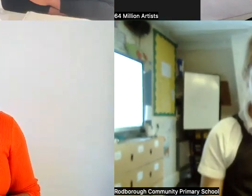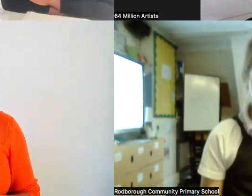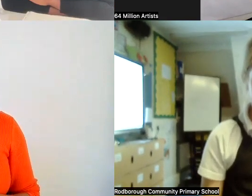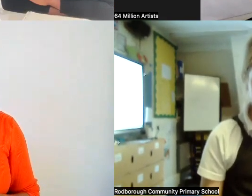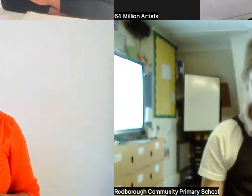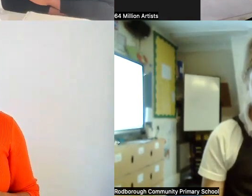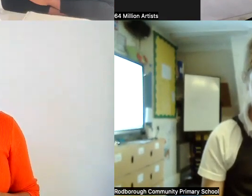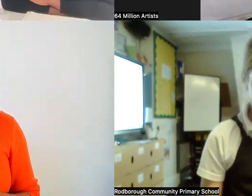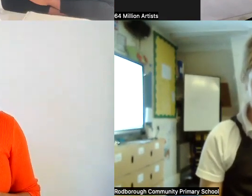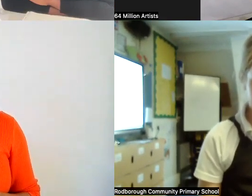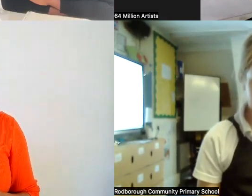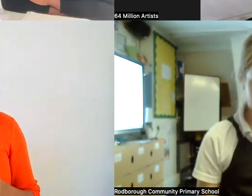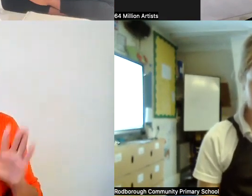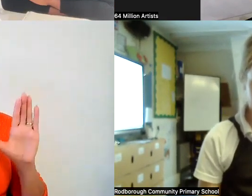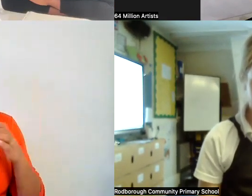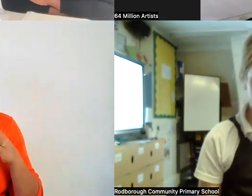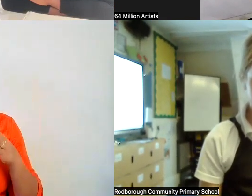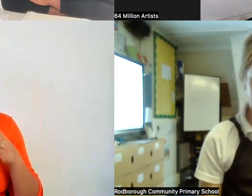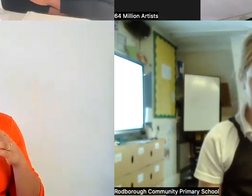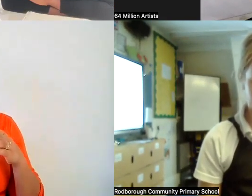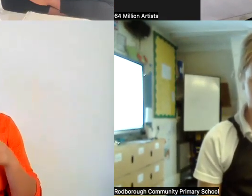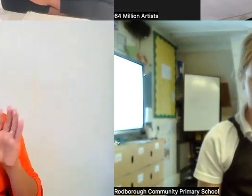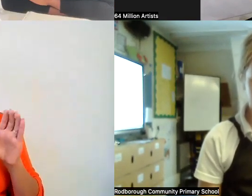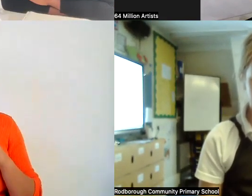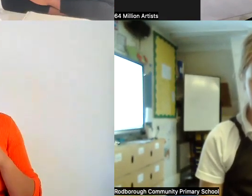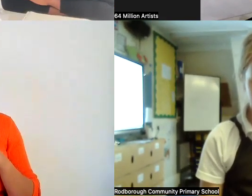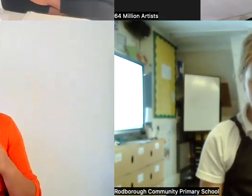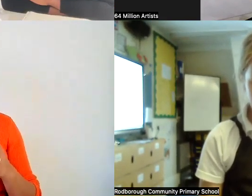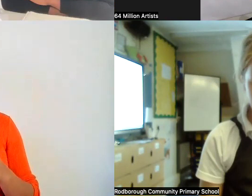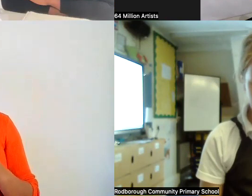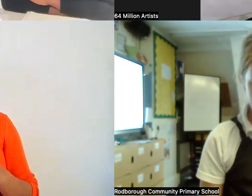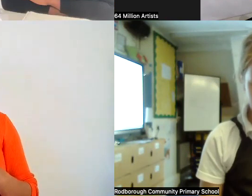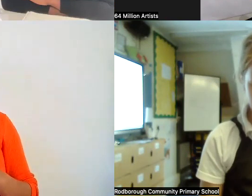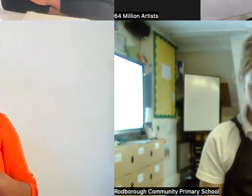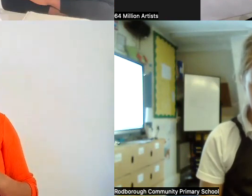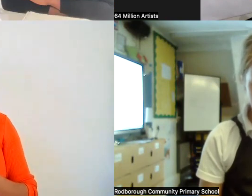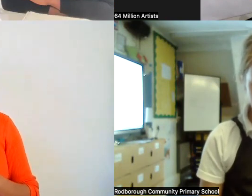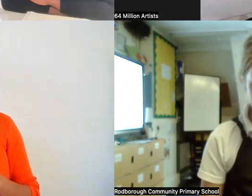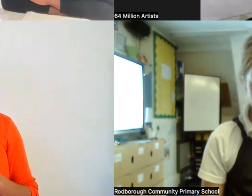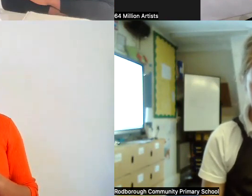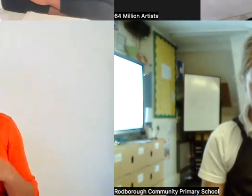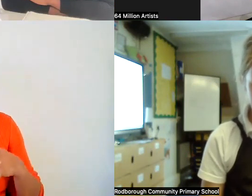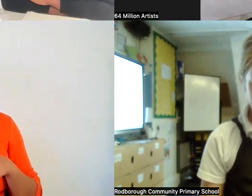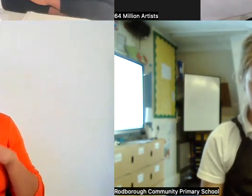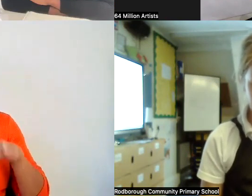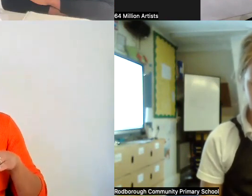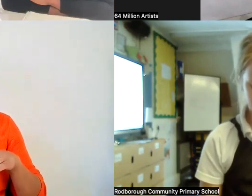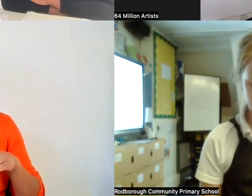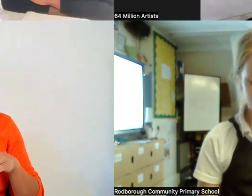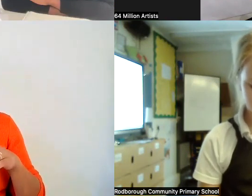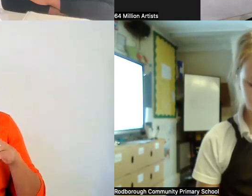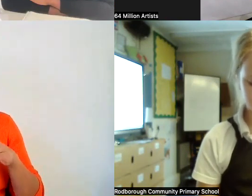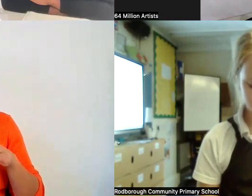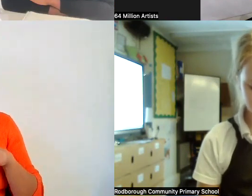Day group. I was in a group. I was three and I wanted a wee, but I couldn't go because we had baked beans and we had to dip our feet in